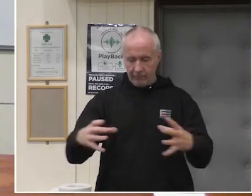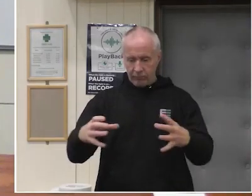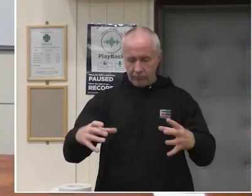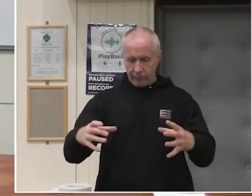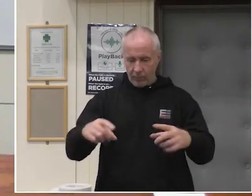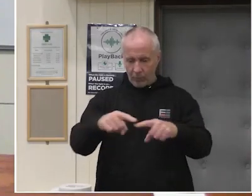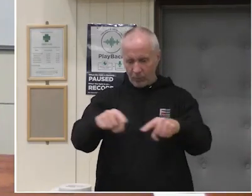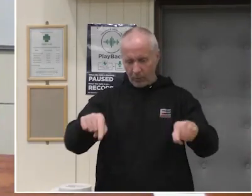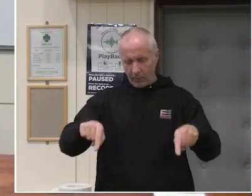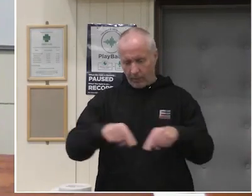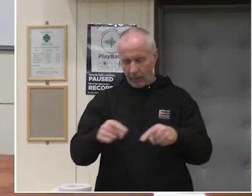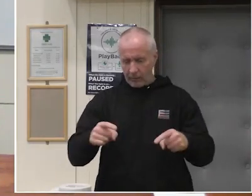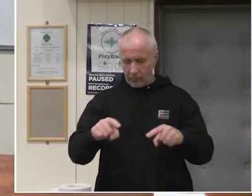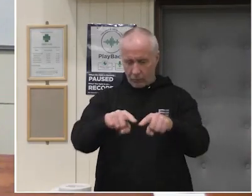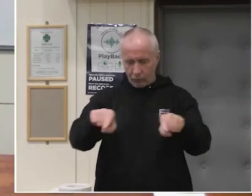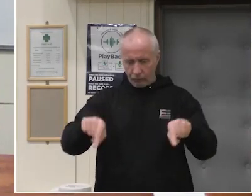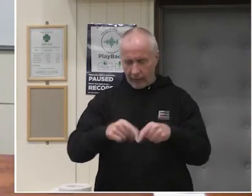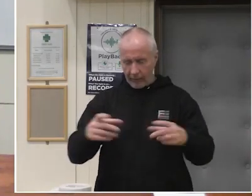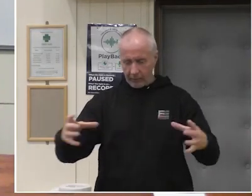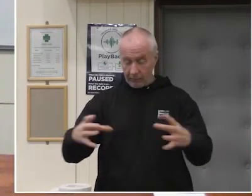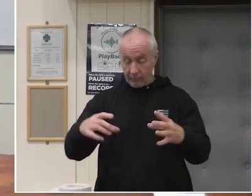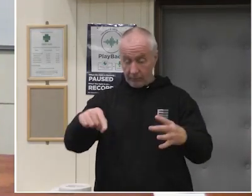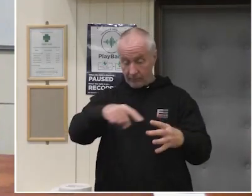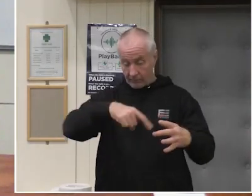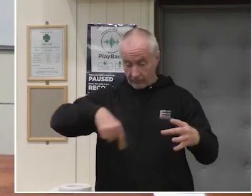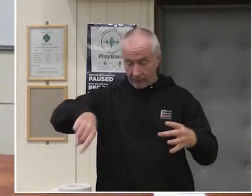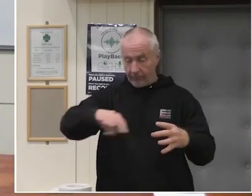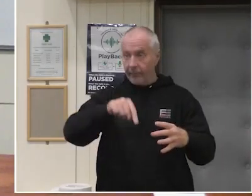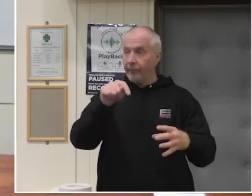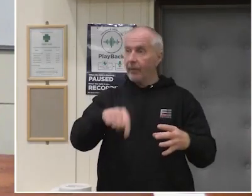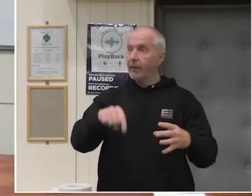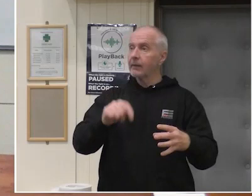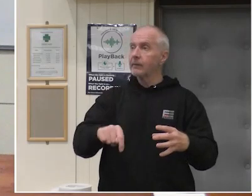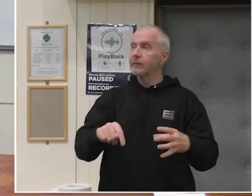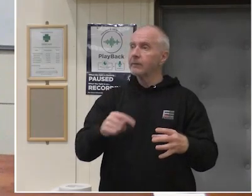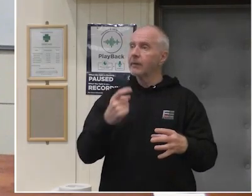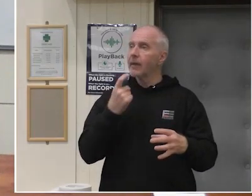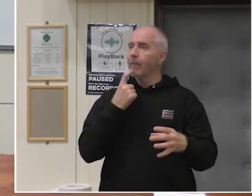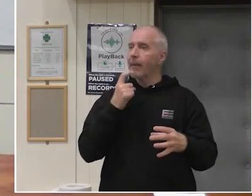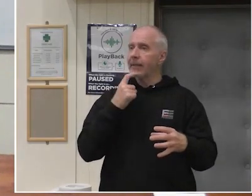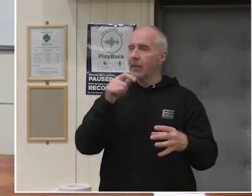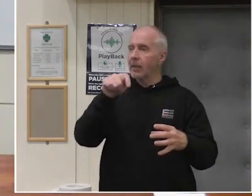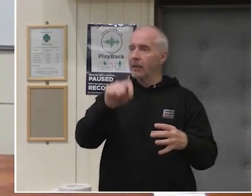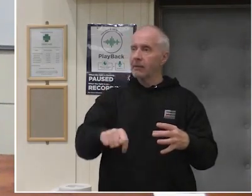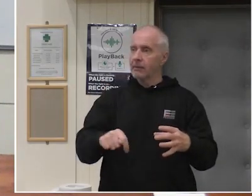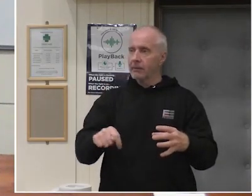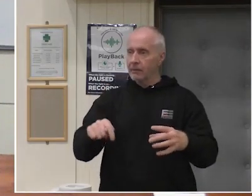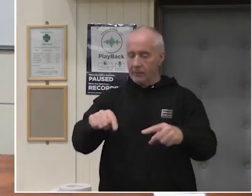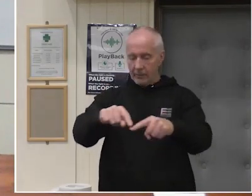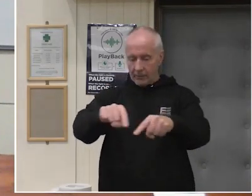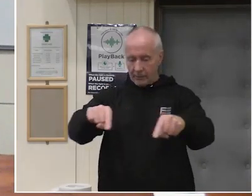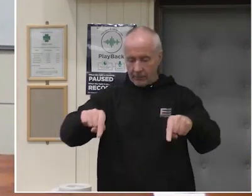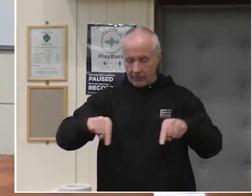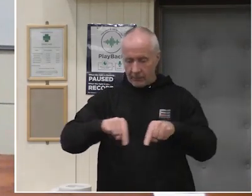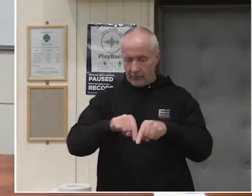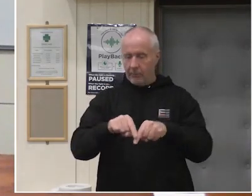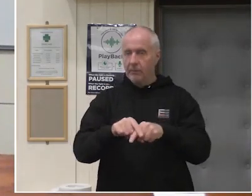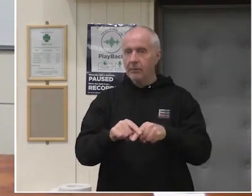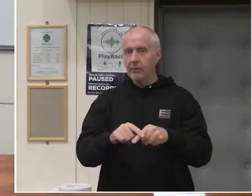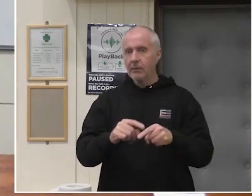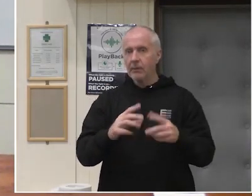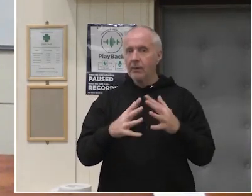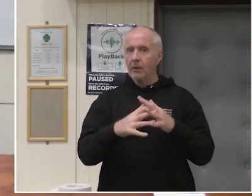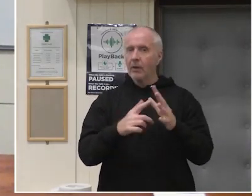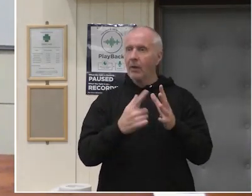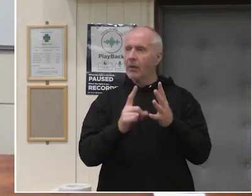and these natural resonances are created by the cavity's walls. The cavity's walls is what's